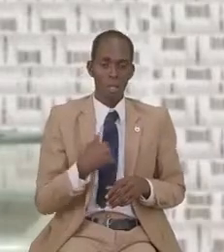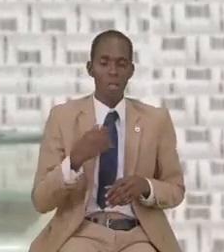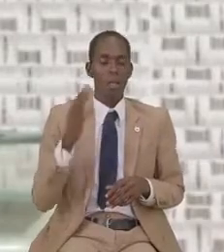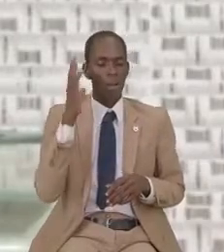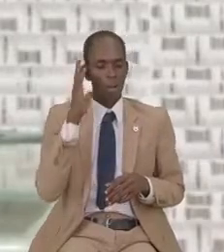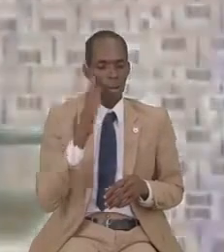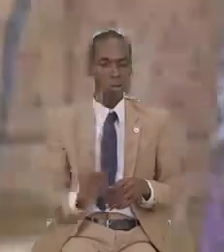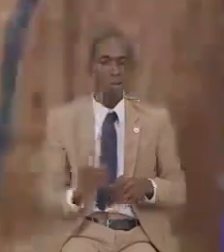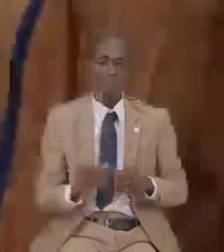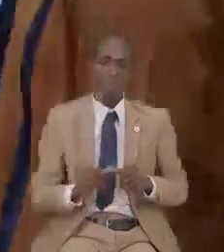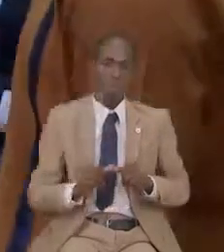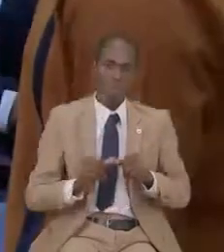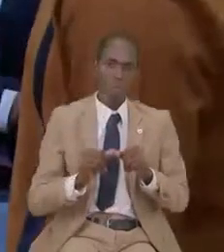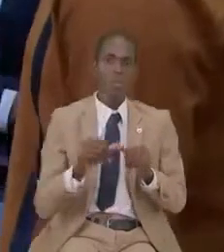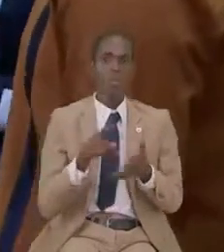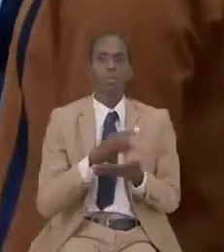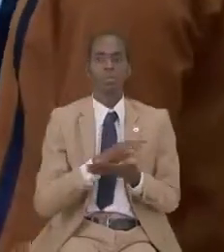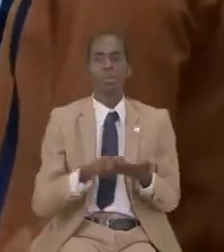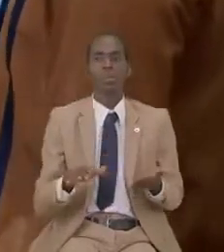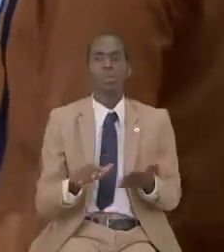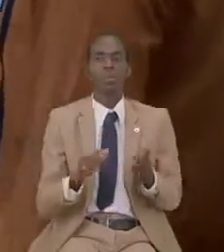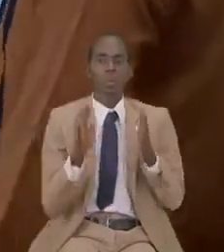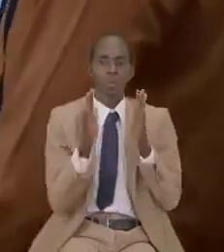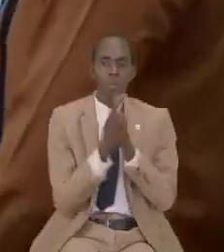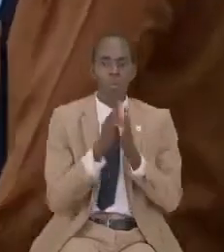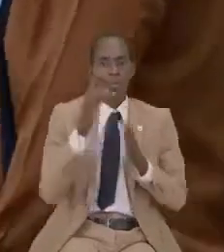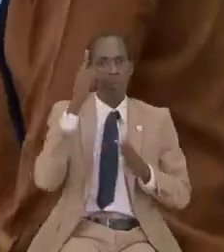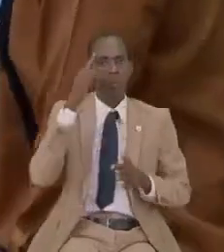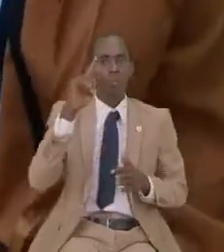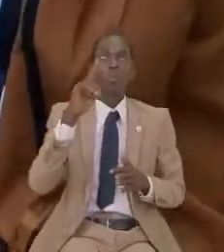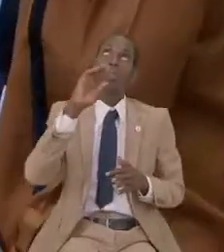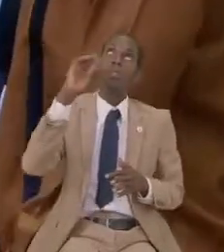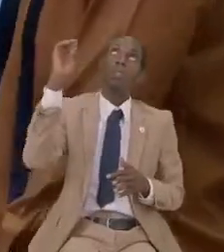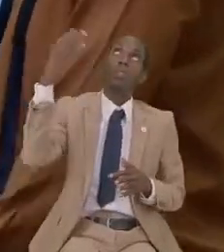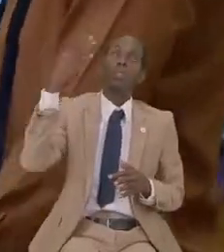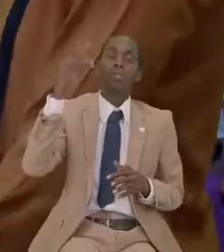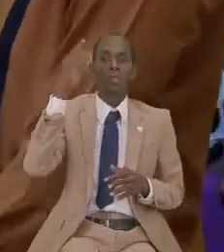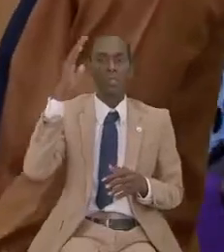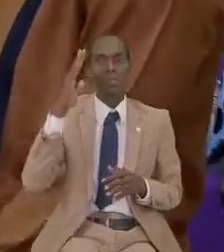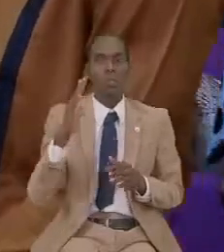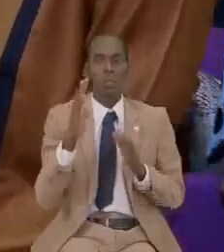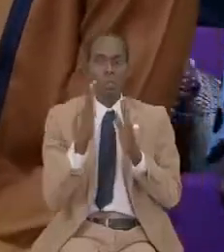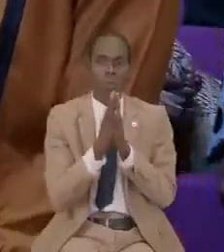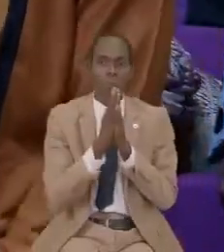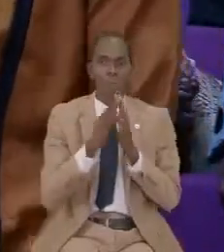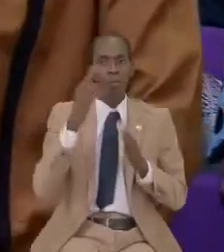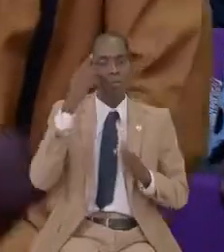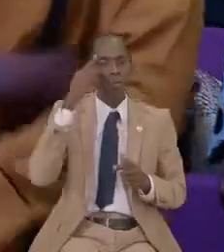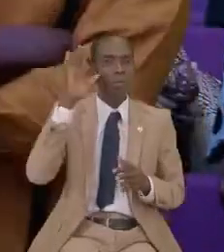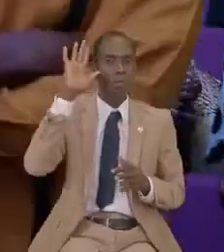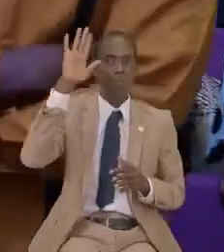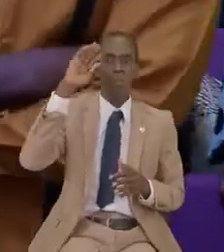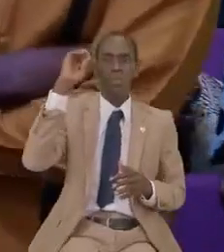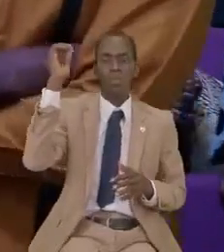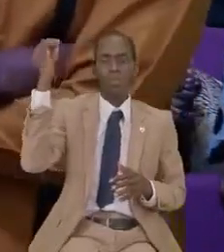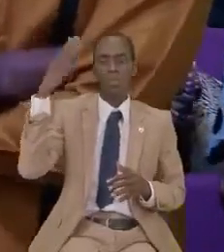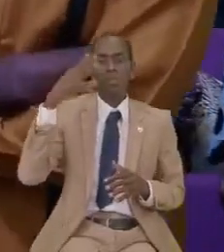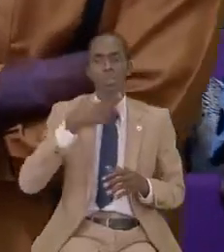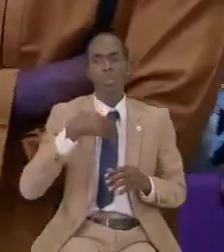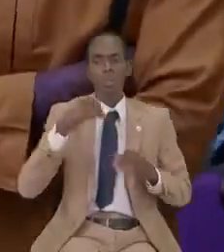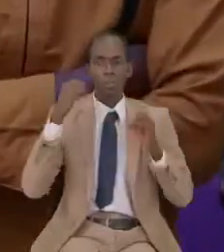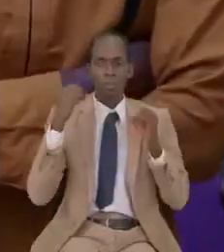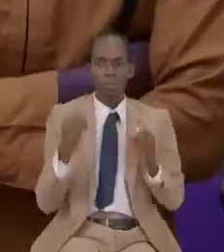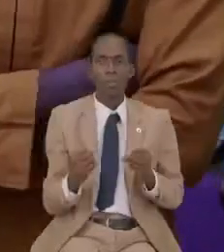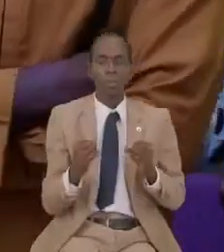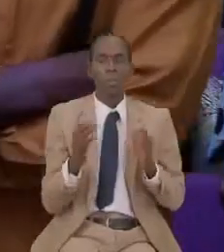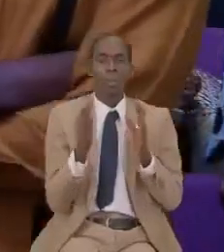pray for grace. Pray for grace. Pray for his strength.